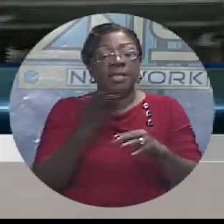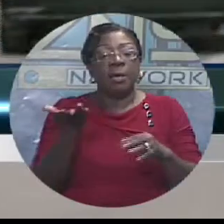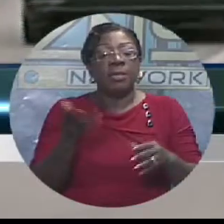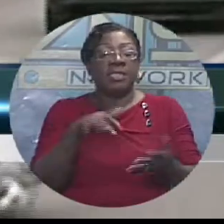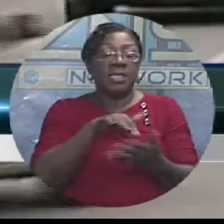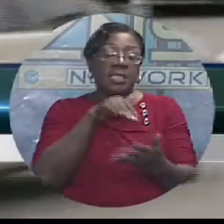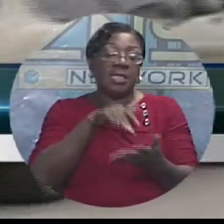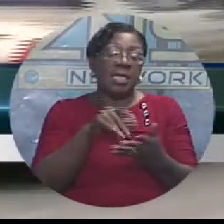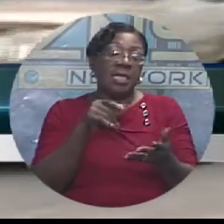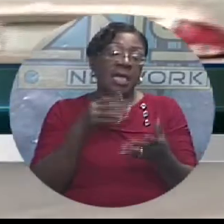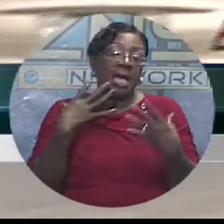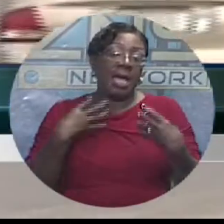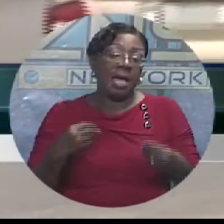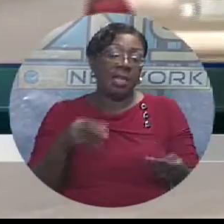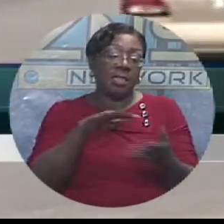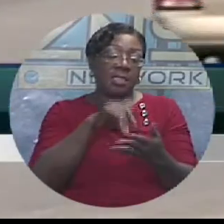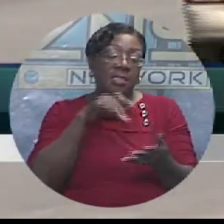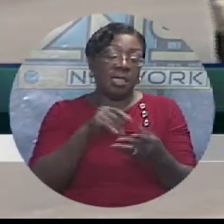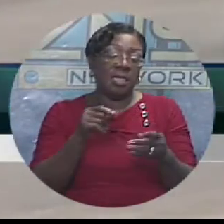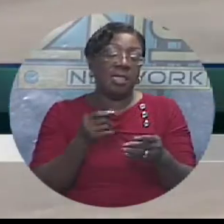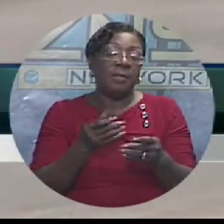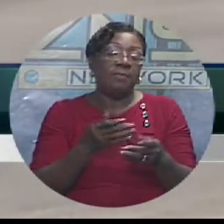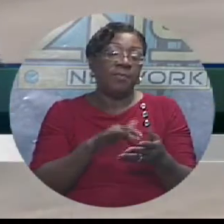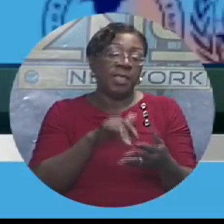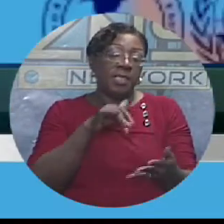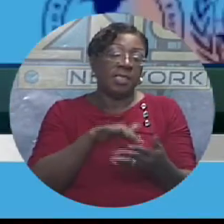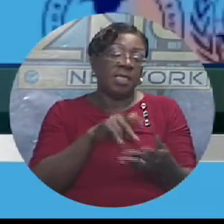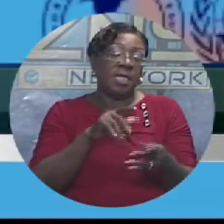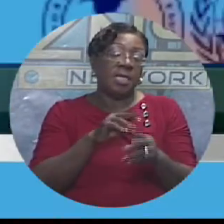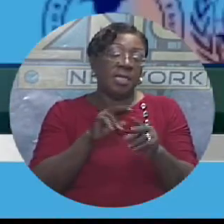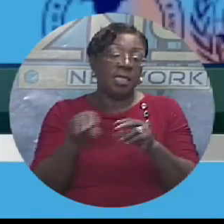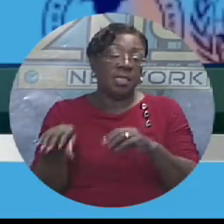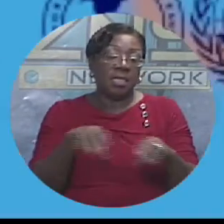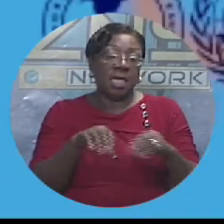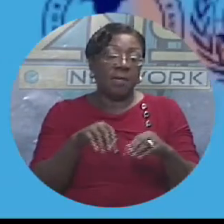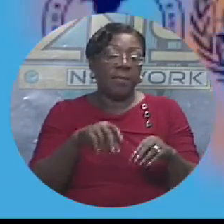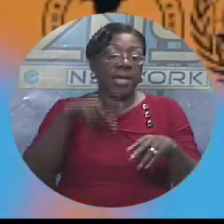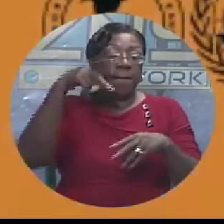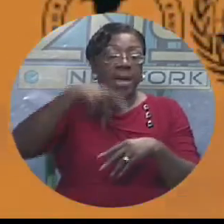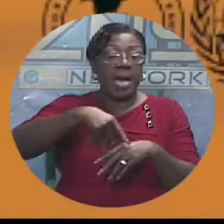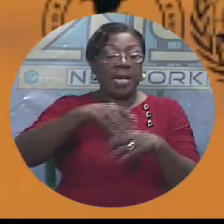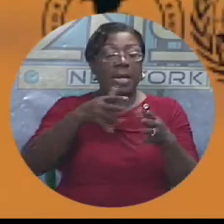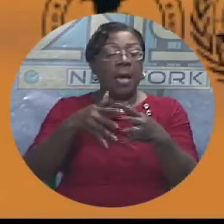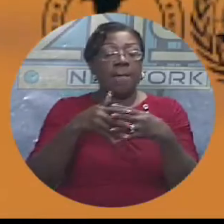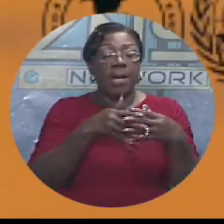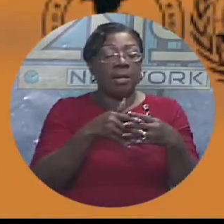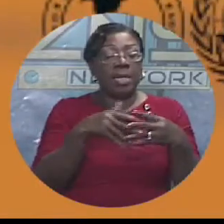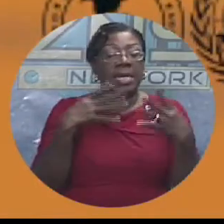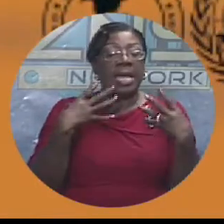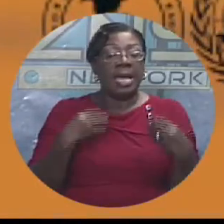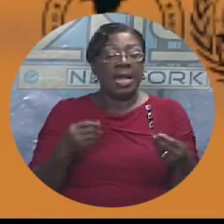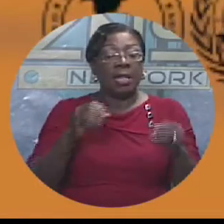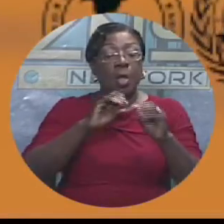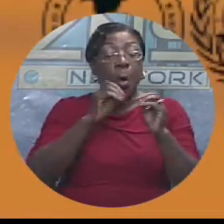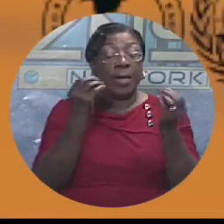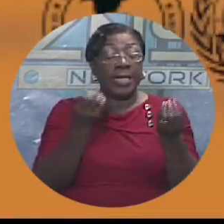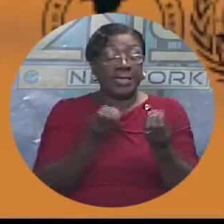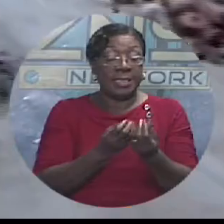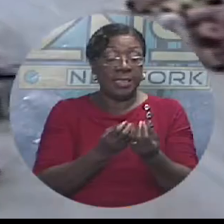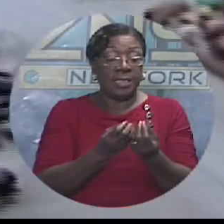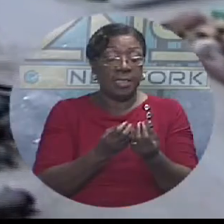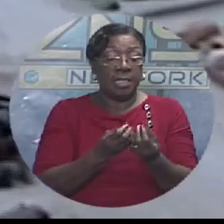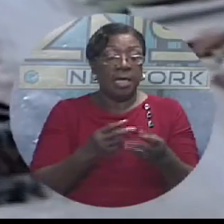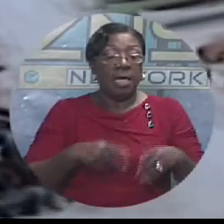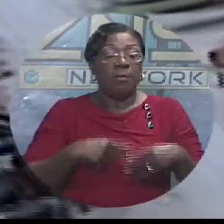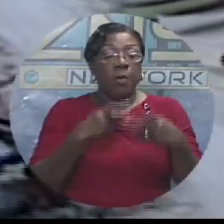and Hawksbill communities in Grand Bahama conducted by the Pan American Health Organization and the World Health Organization provides